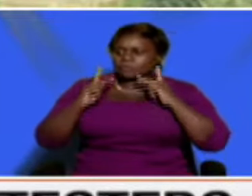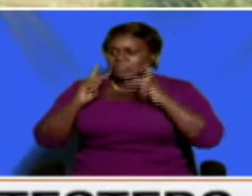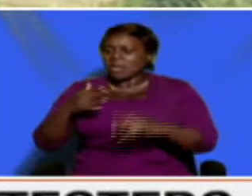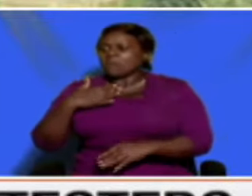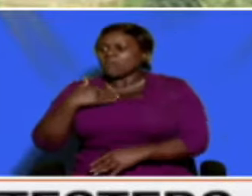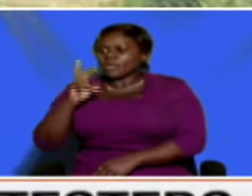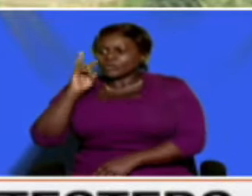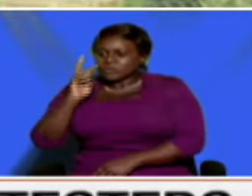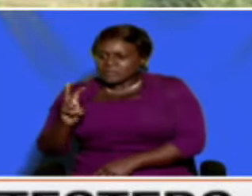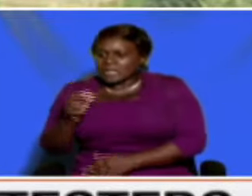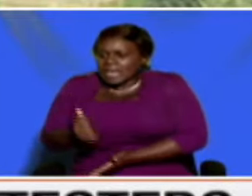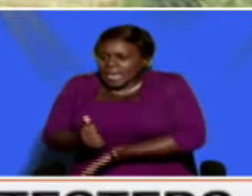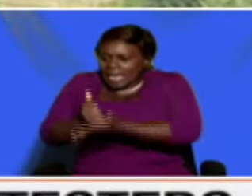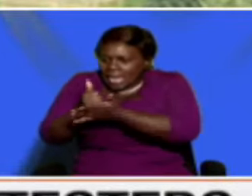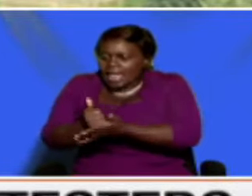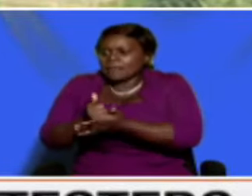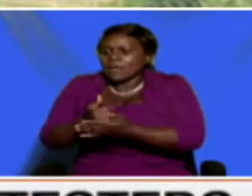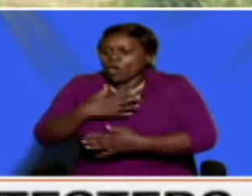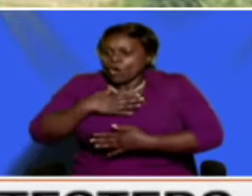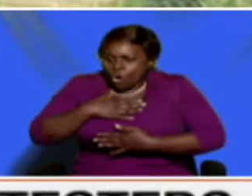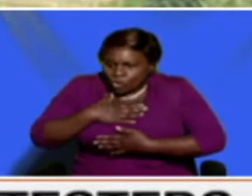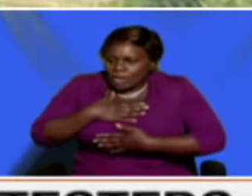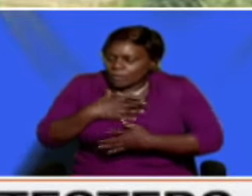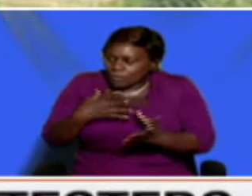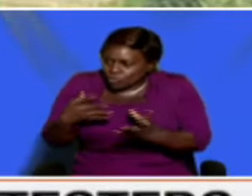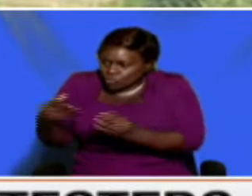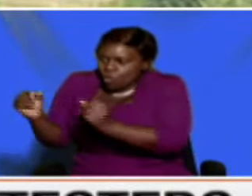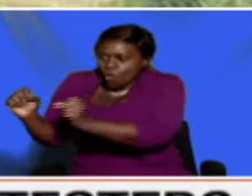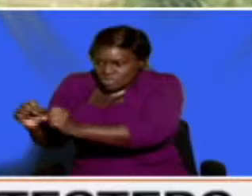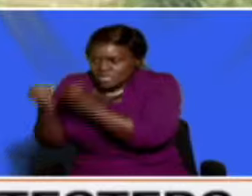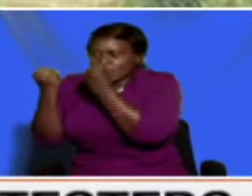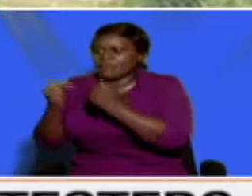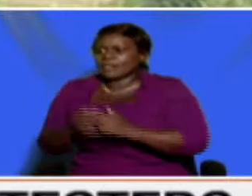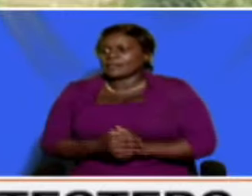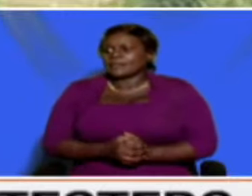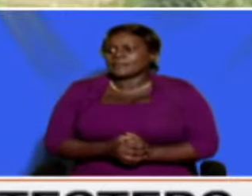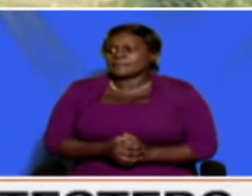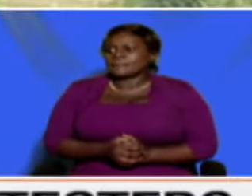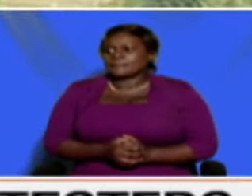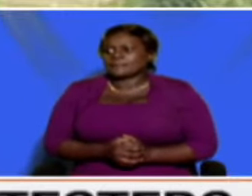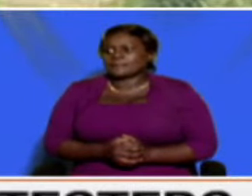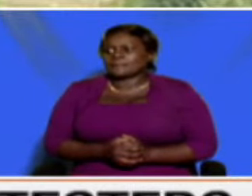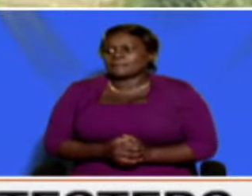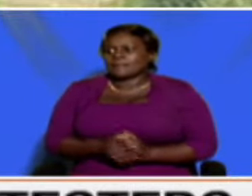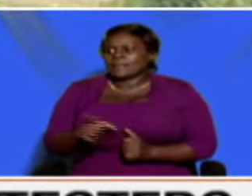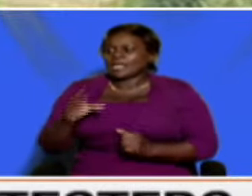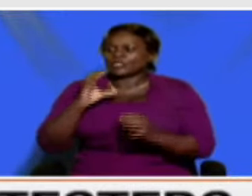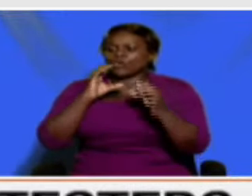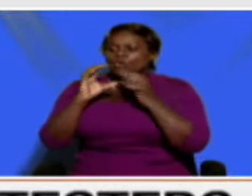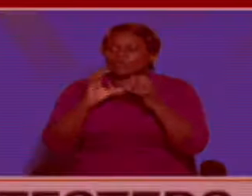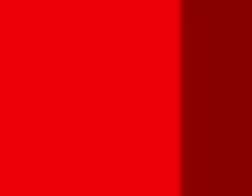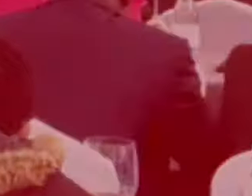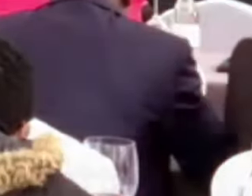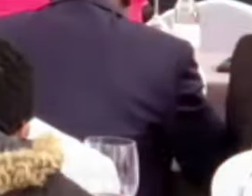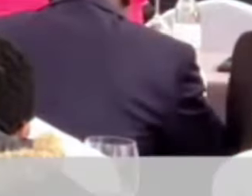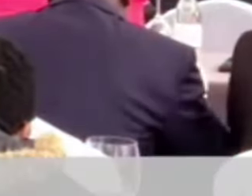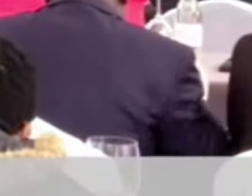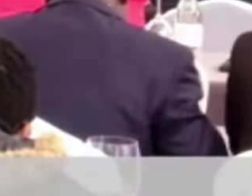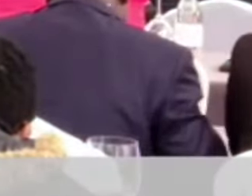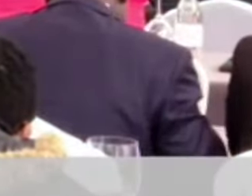see the Honorable to be where he is safer. And that was the conversation we had.